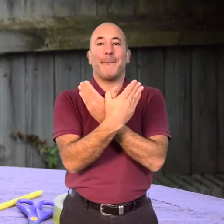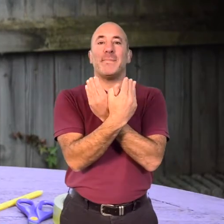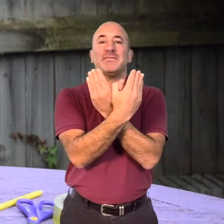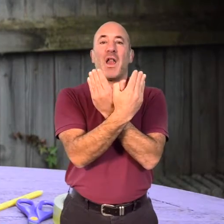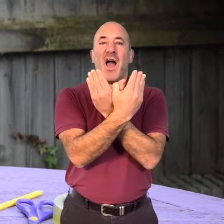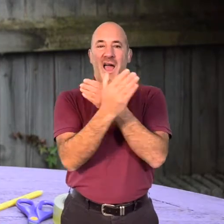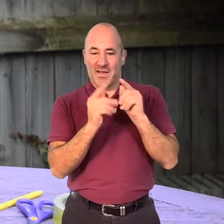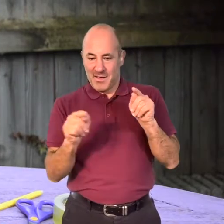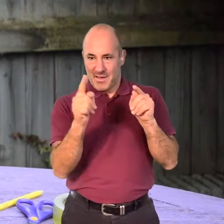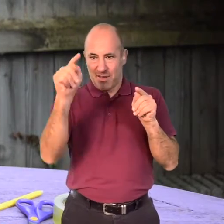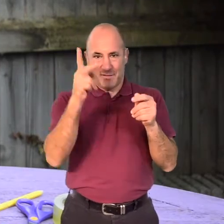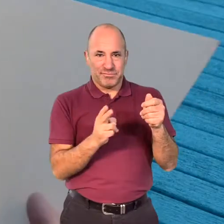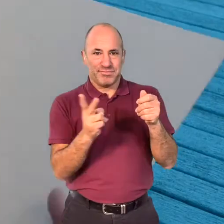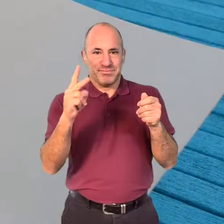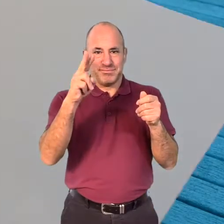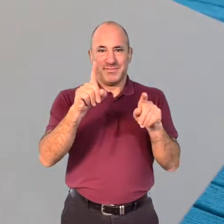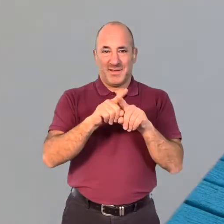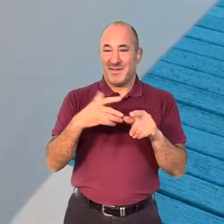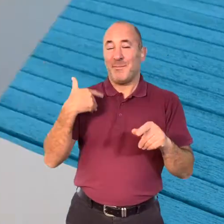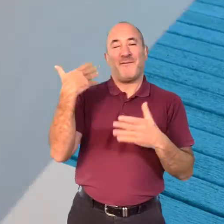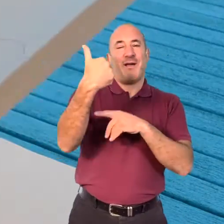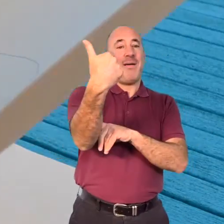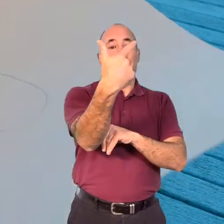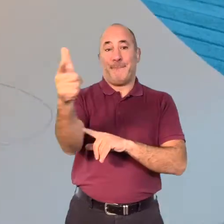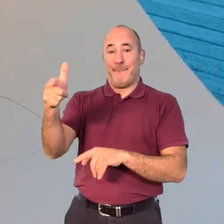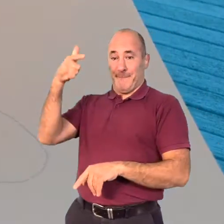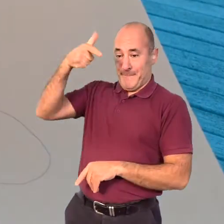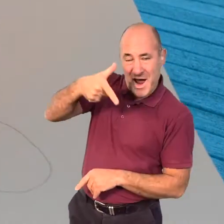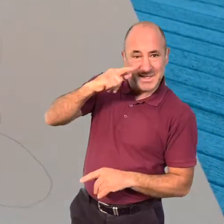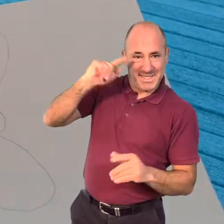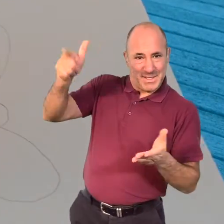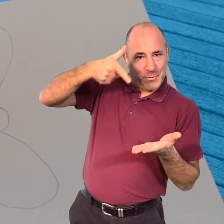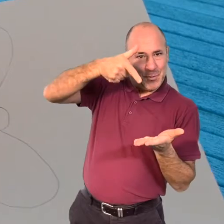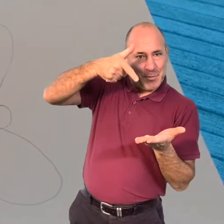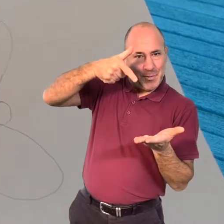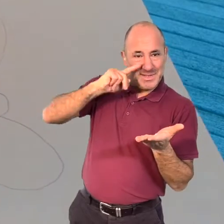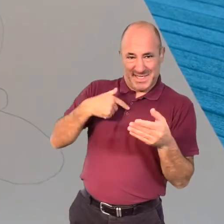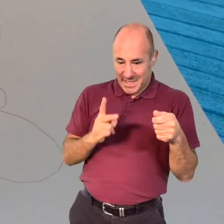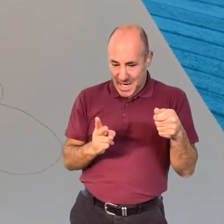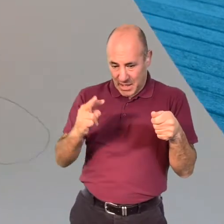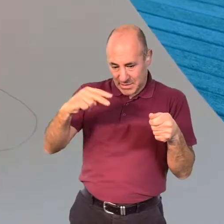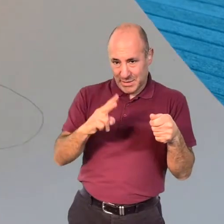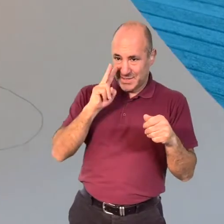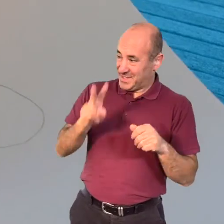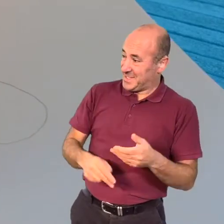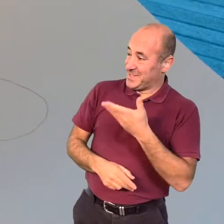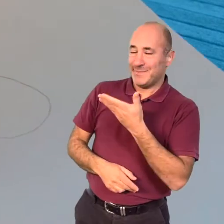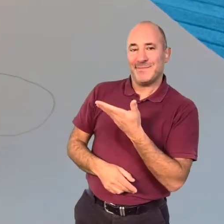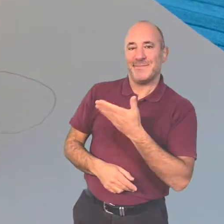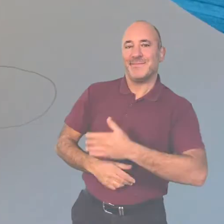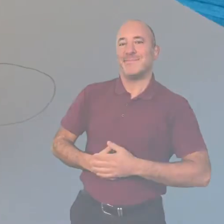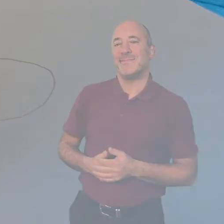your butterfly shape like this. We've gone back to a closer shot now so that you can just see my hands cutting out my